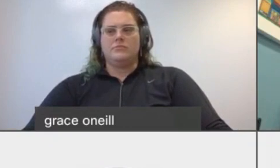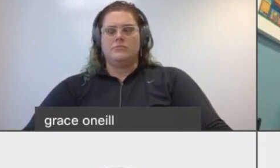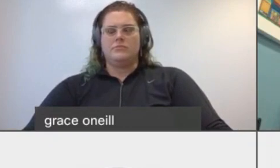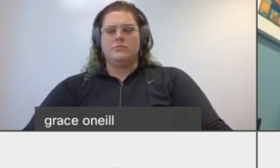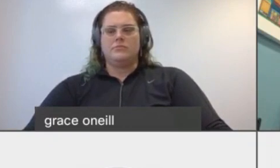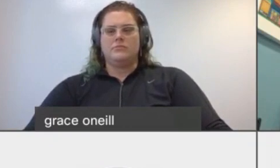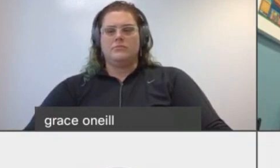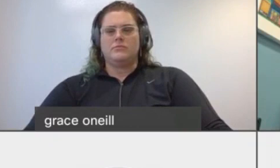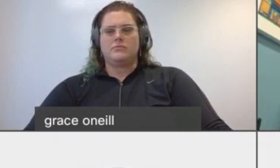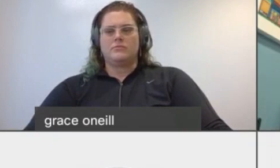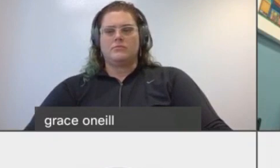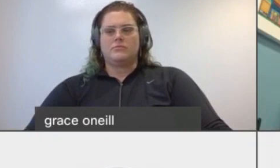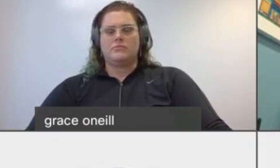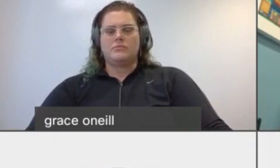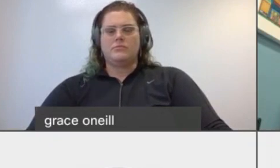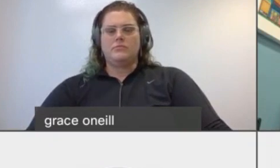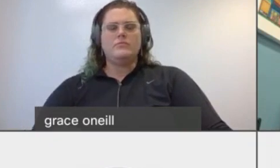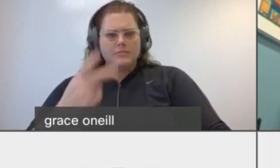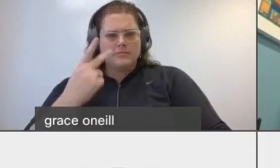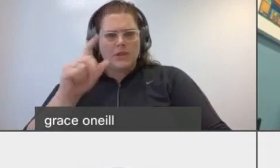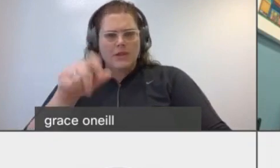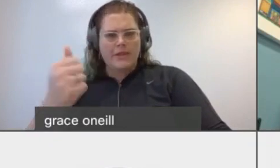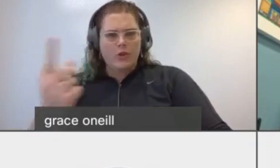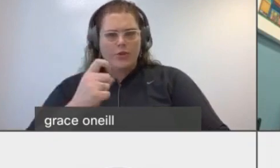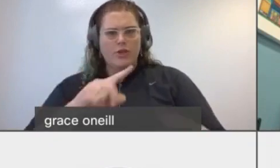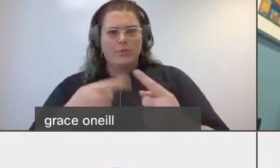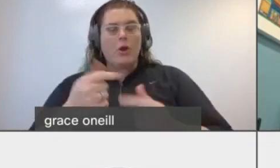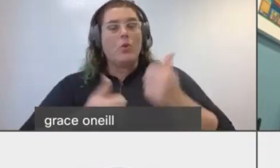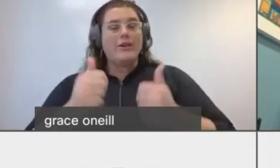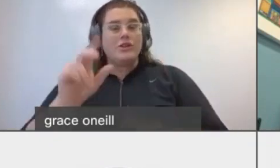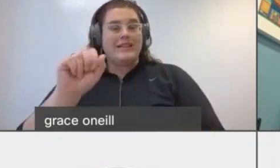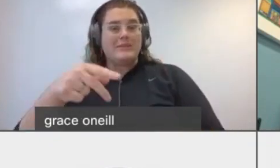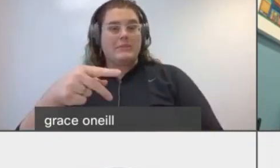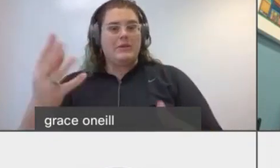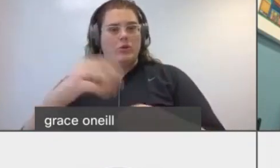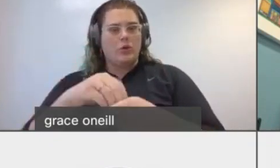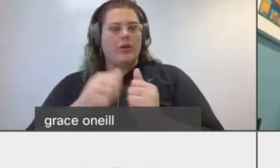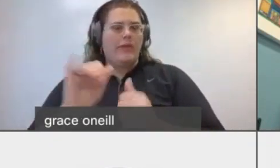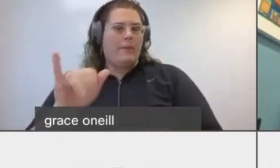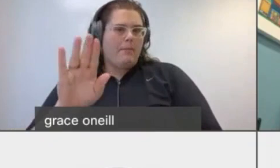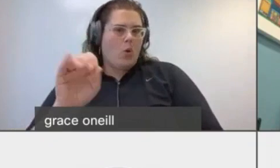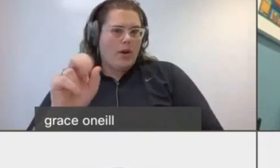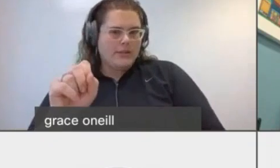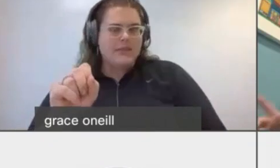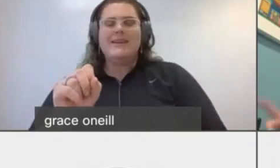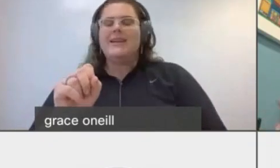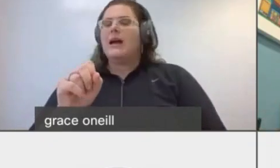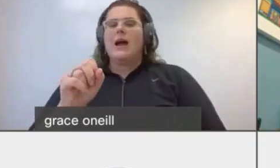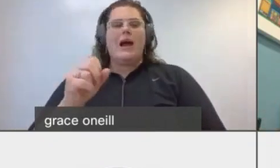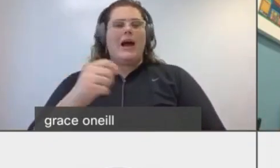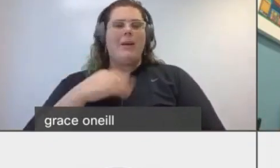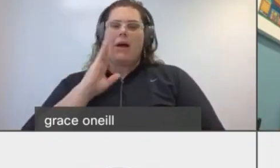So there's another question about which DSPs were included in the bonus. I would have to get